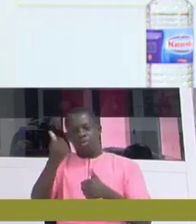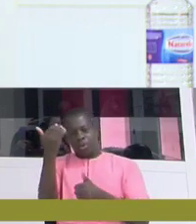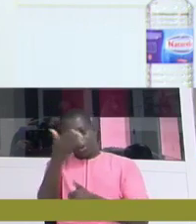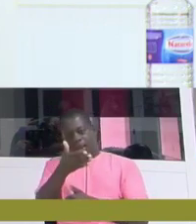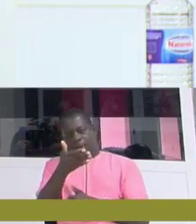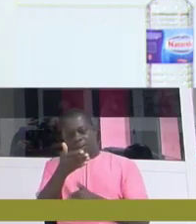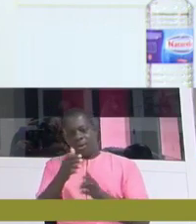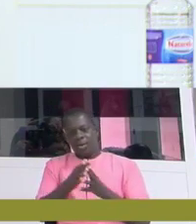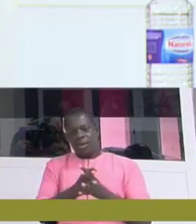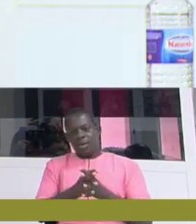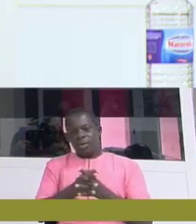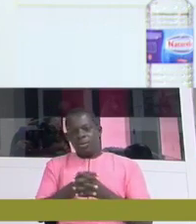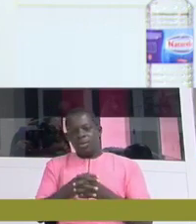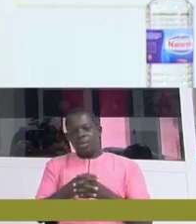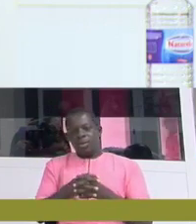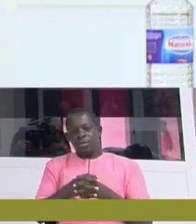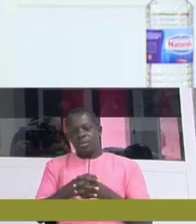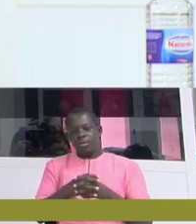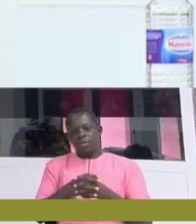coming?